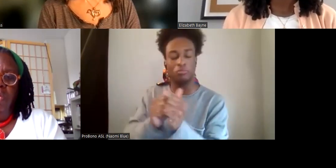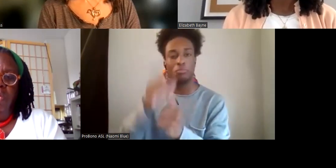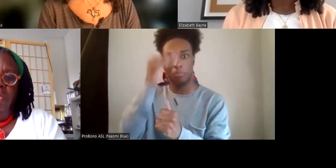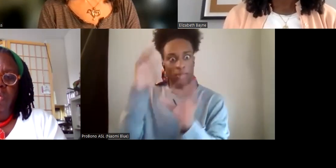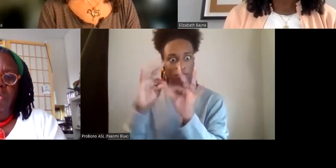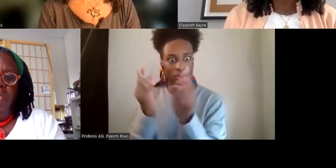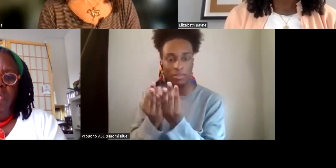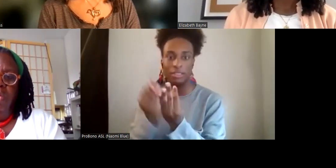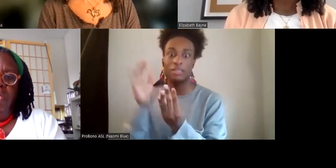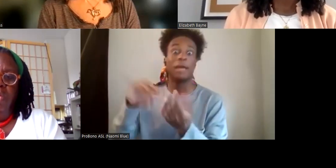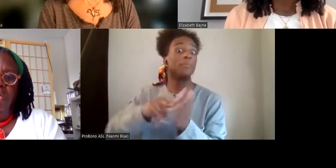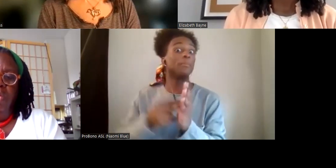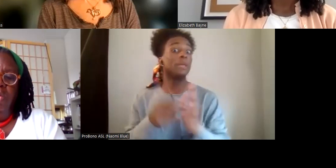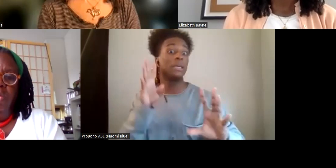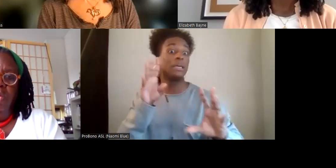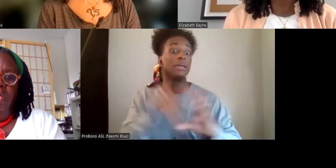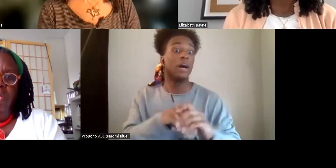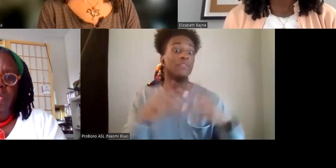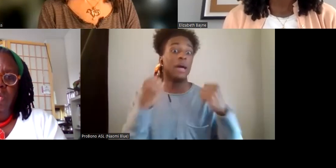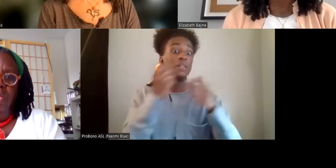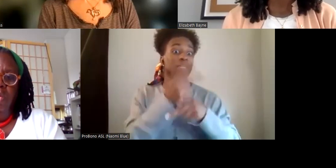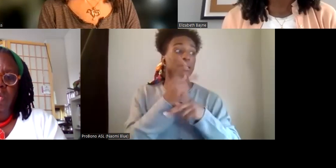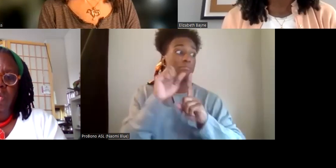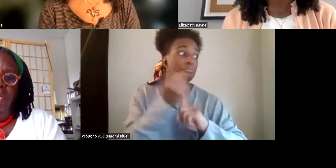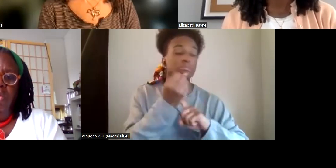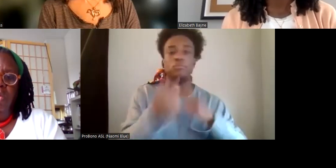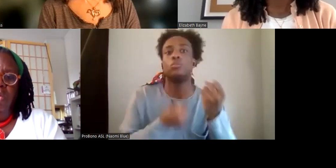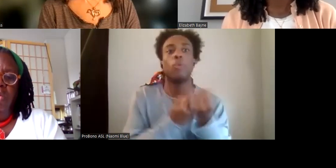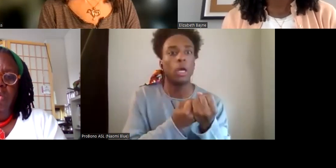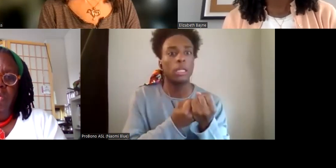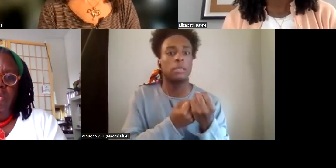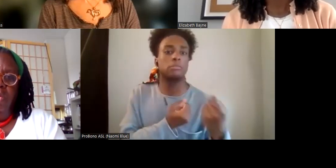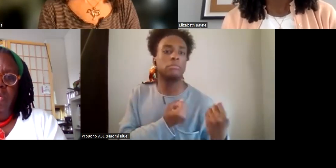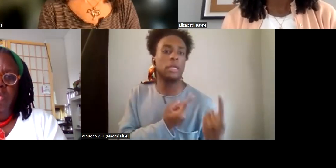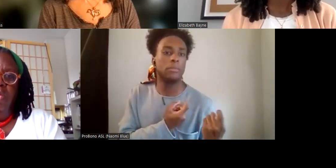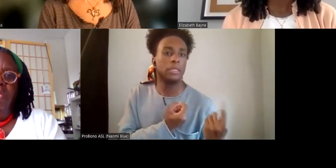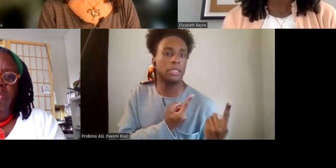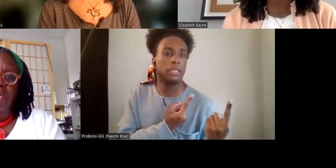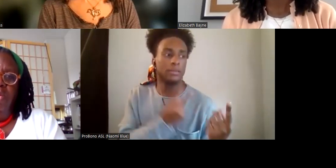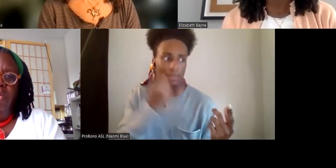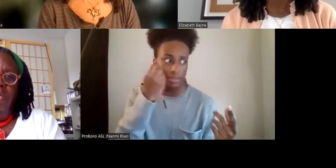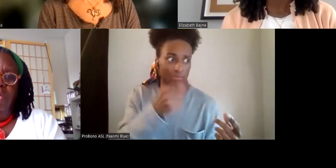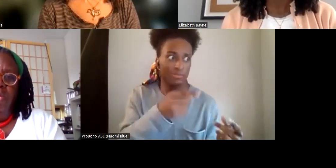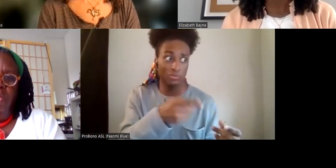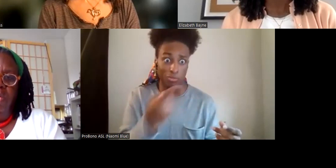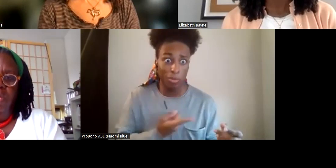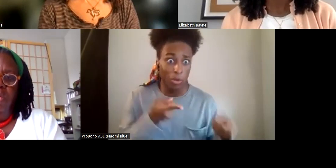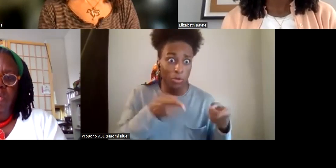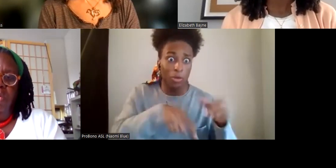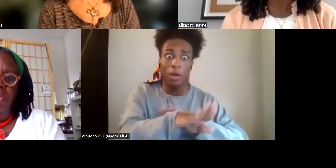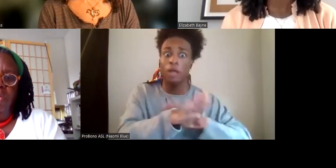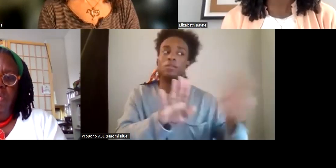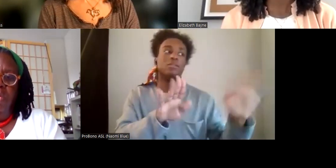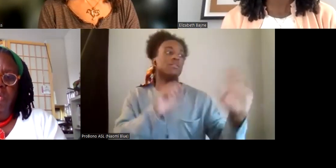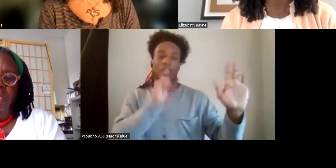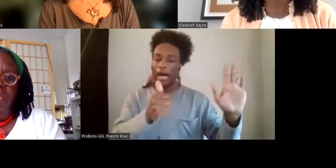setting, is also making sure that people understand that you're not alone when you're giving birth. It is a community event, and